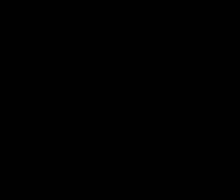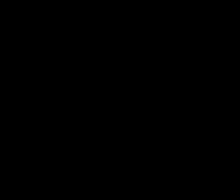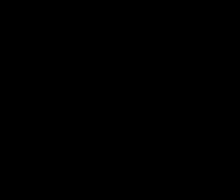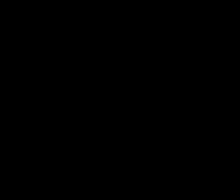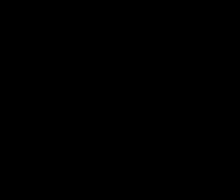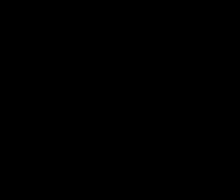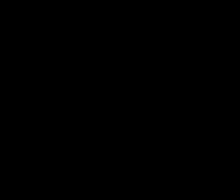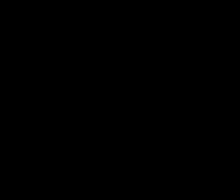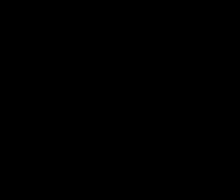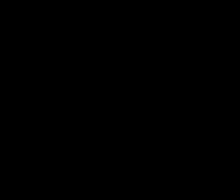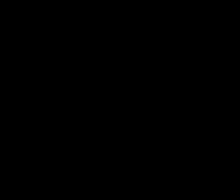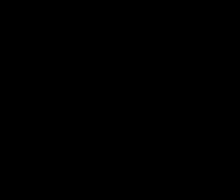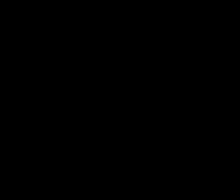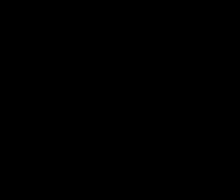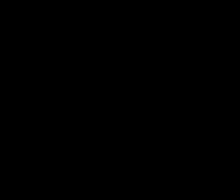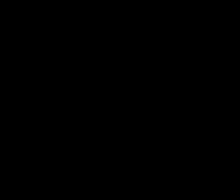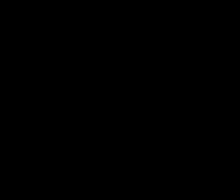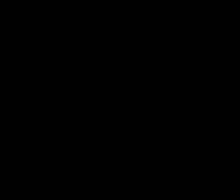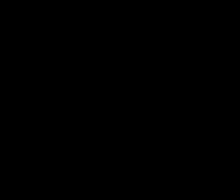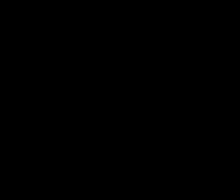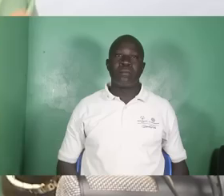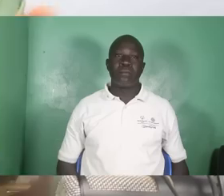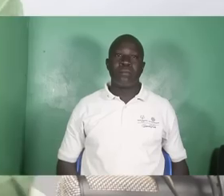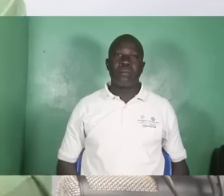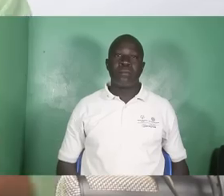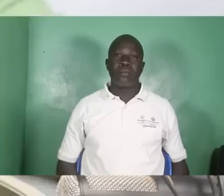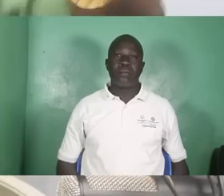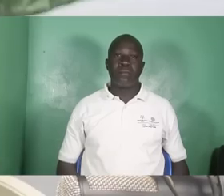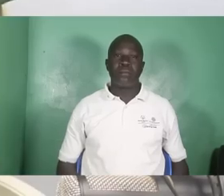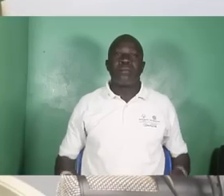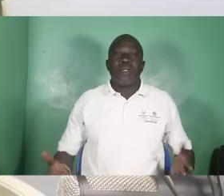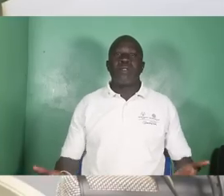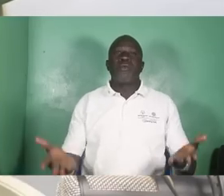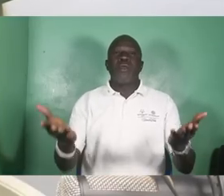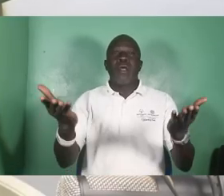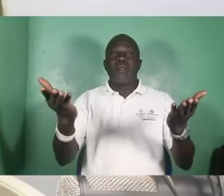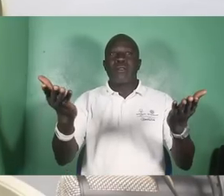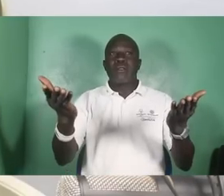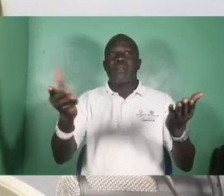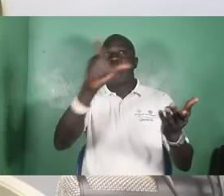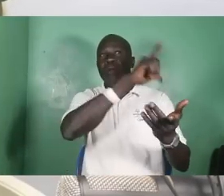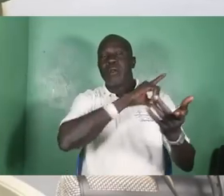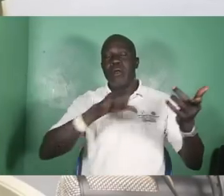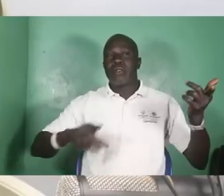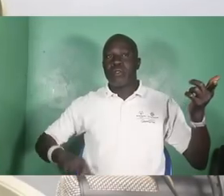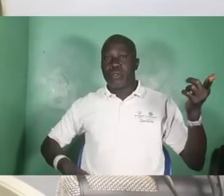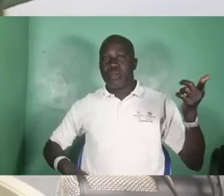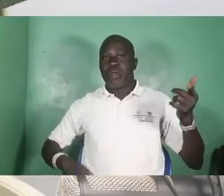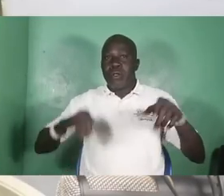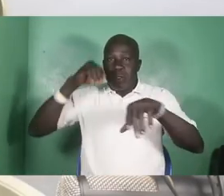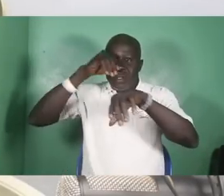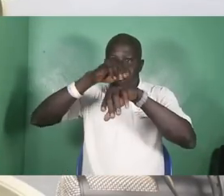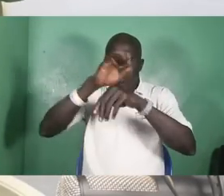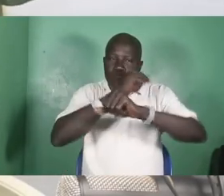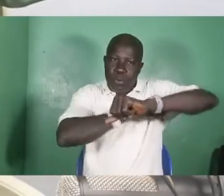fe ra yin se o e se sa o ri mi re o Egbe owo soke. Lift up your head. Olorun. Lord. Ra bore